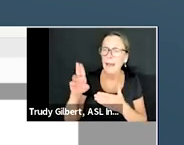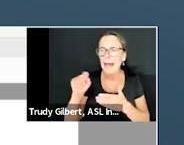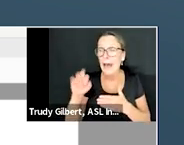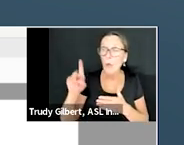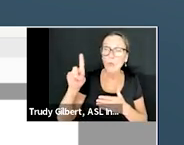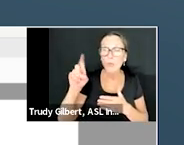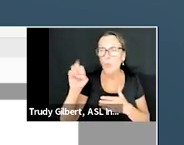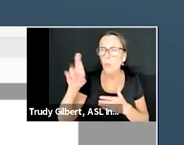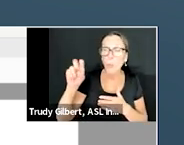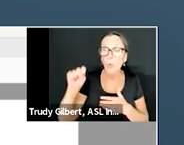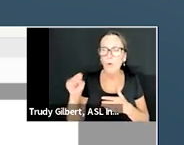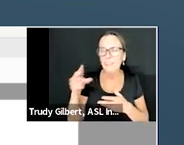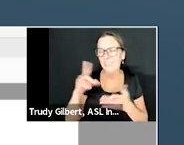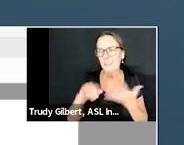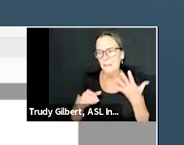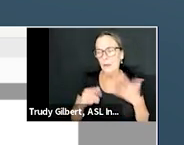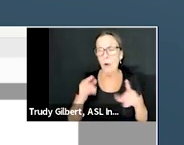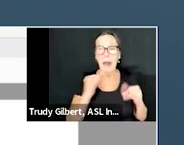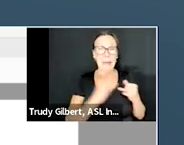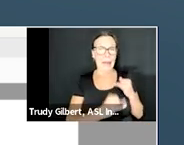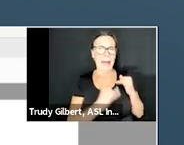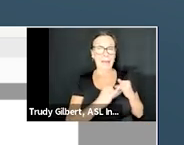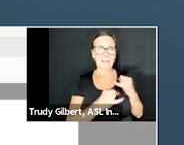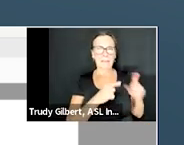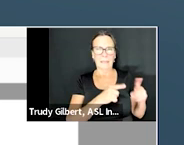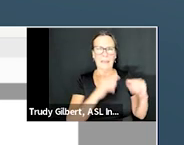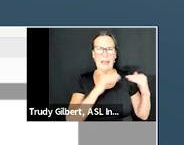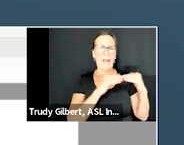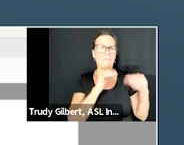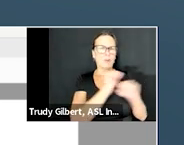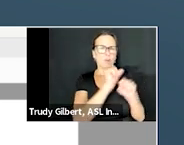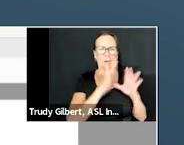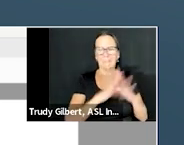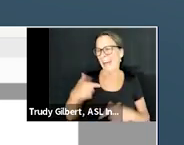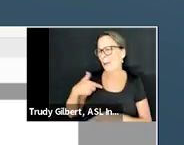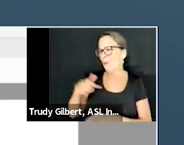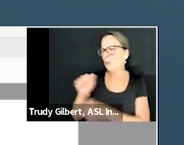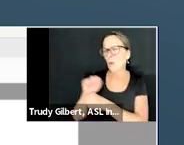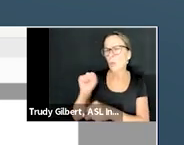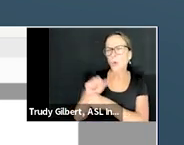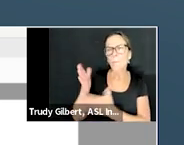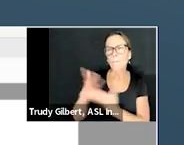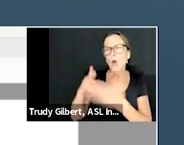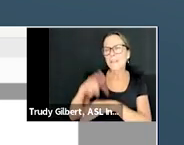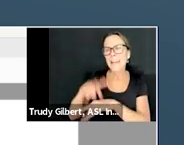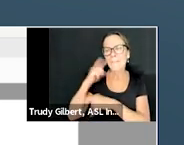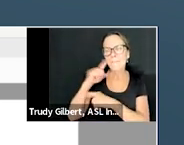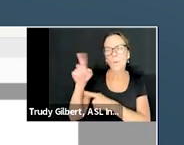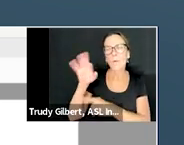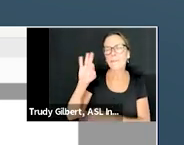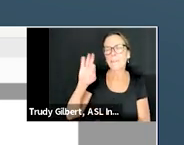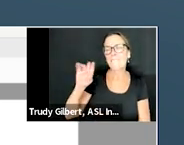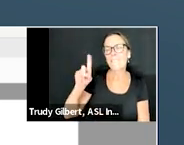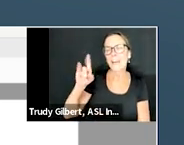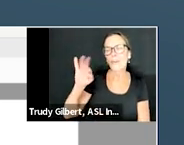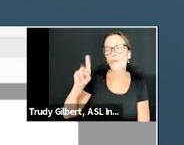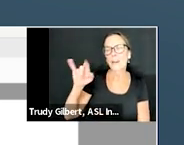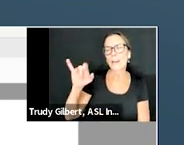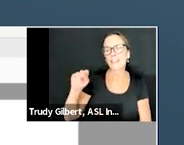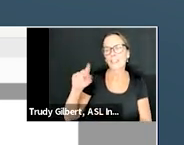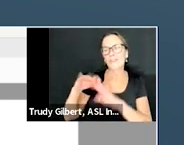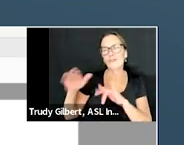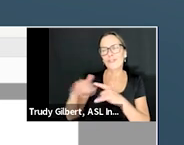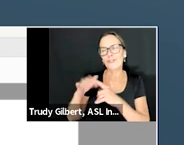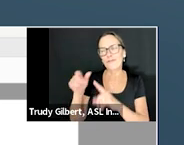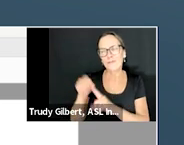Lastly, I do have a colleague. I work part-time for the Federation for Children with Special Needs. And my colleague,